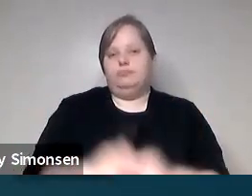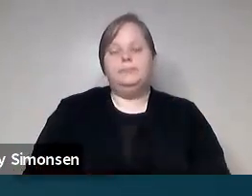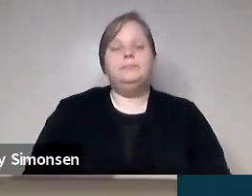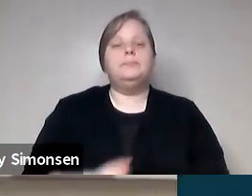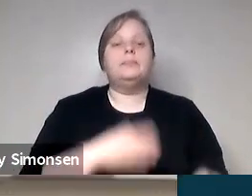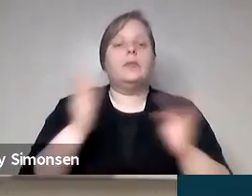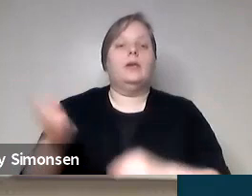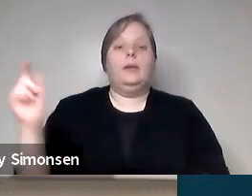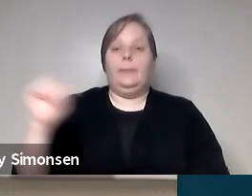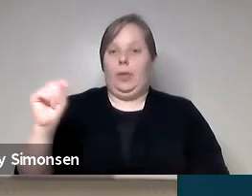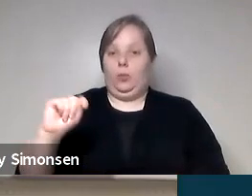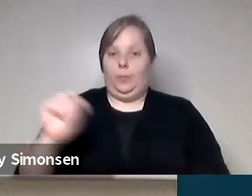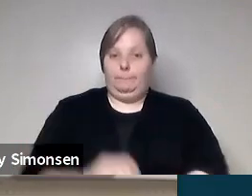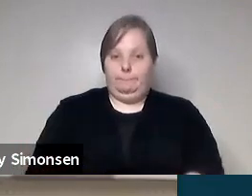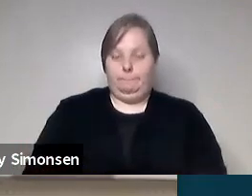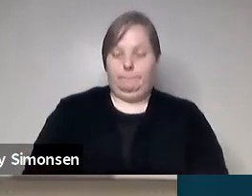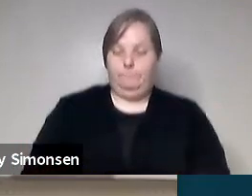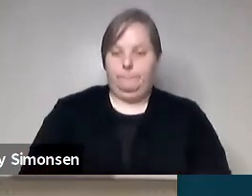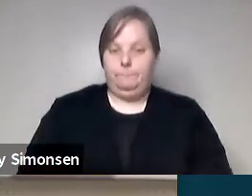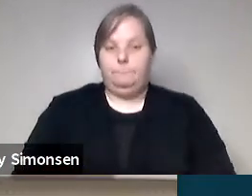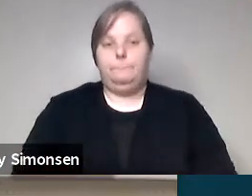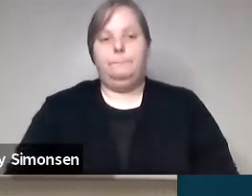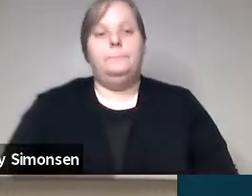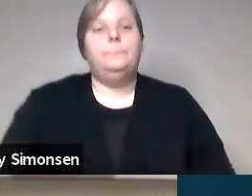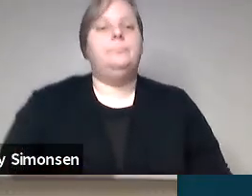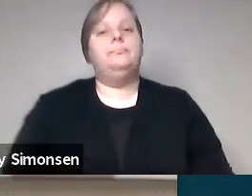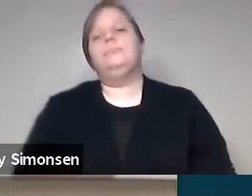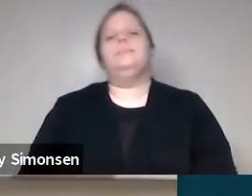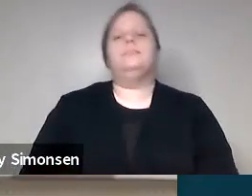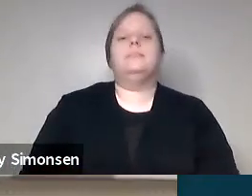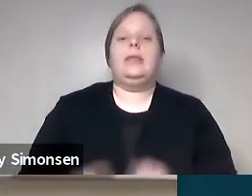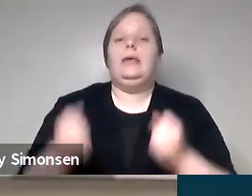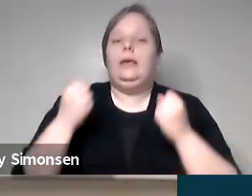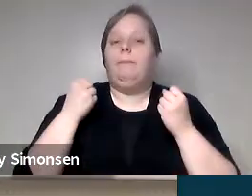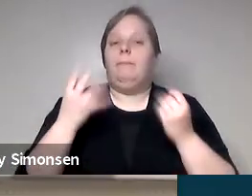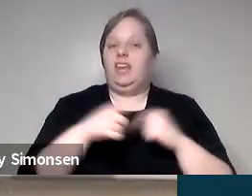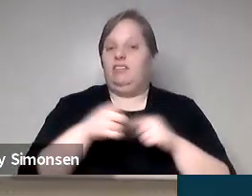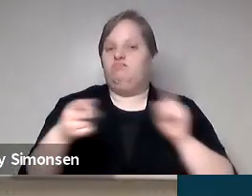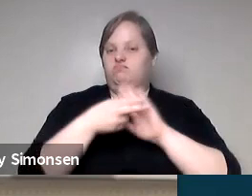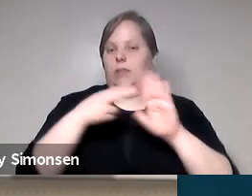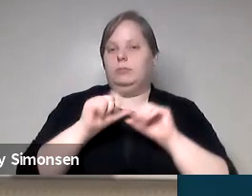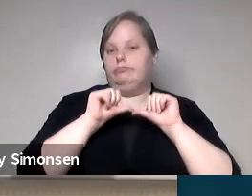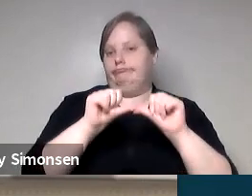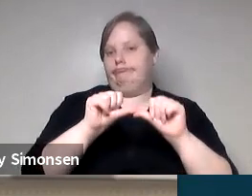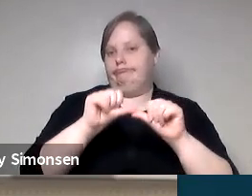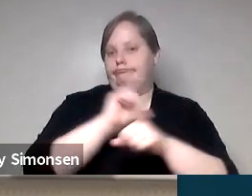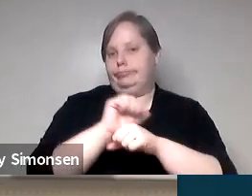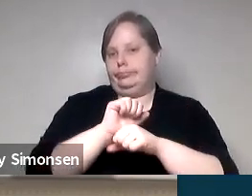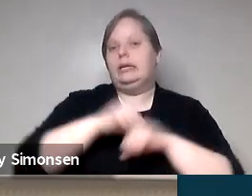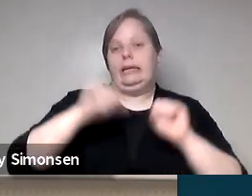Bathroom. Moving on to the bathroom. Many of these are permanent. They can be